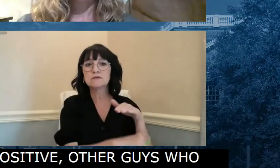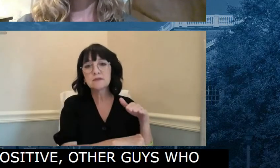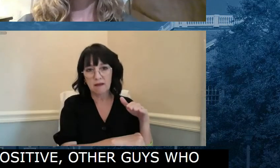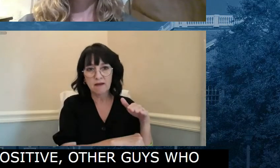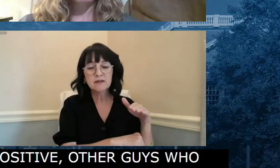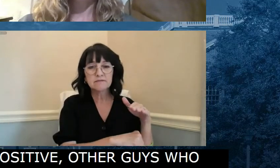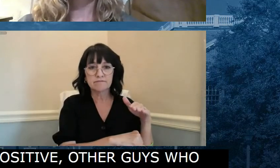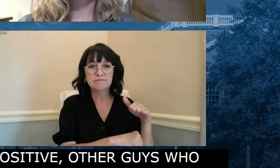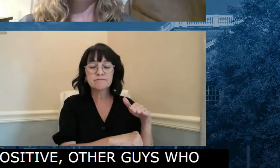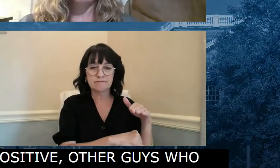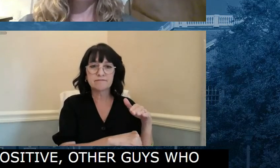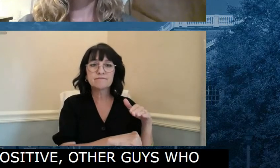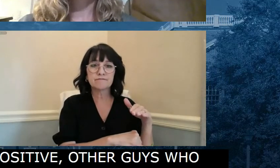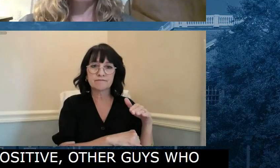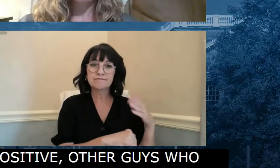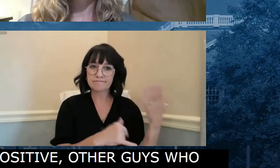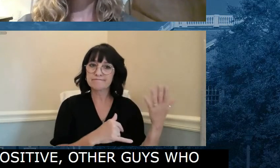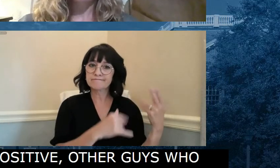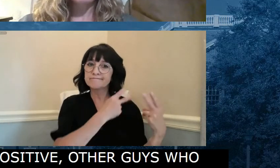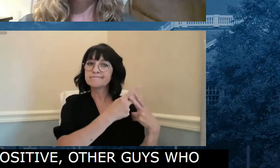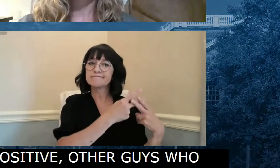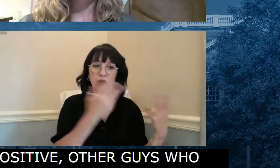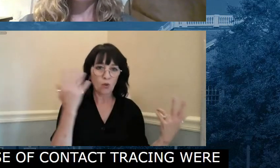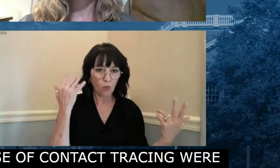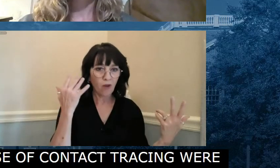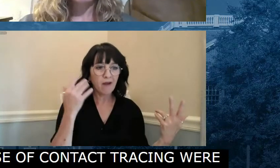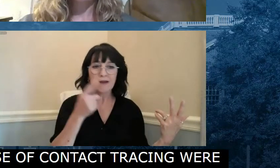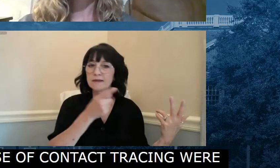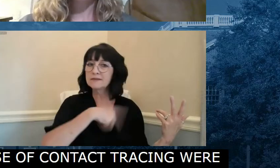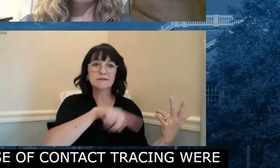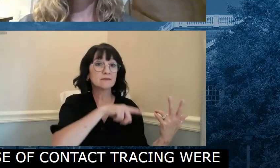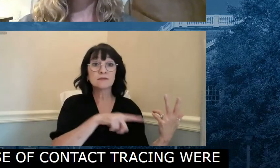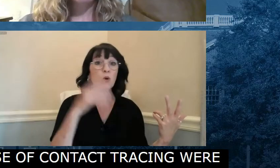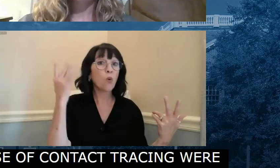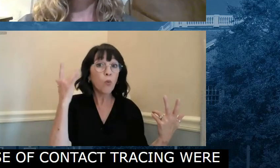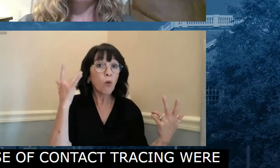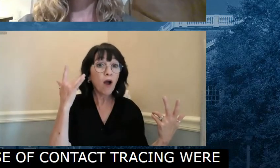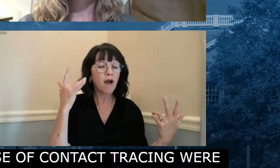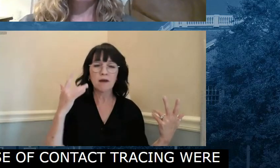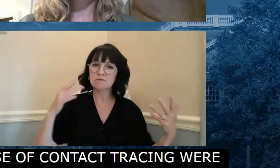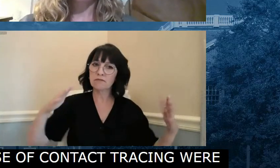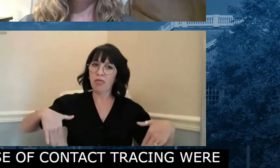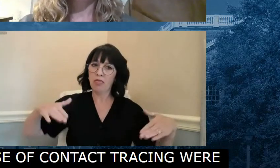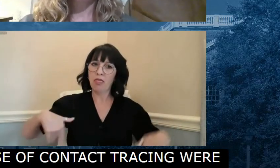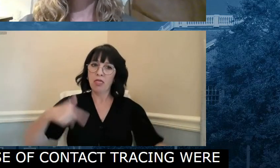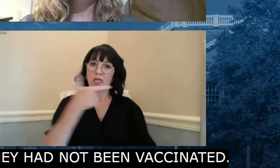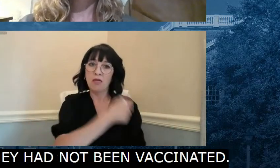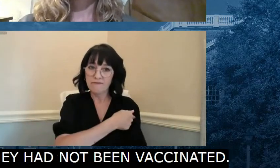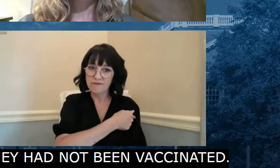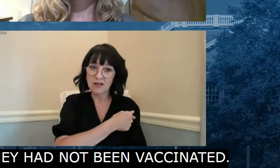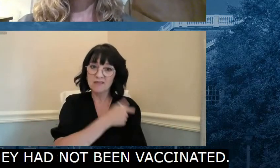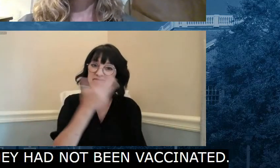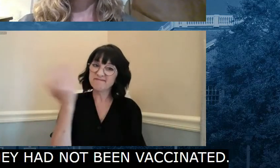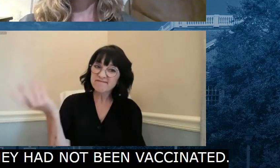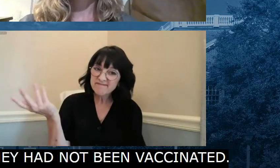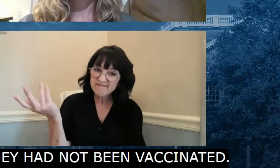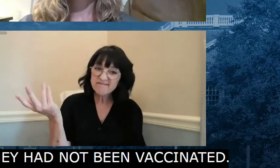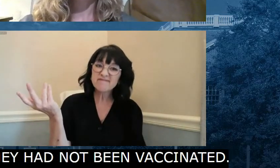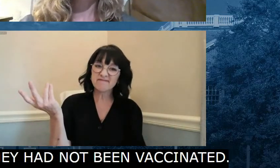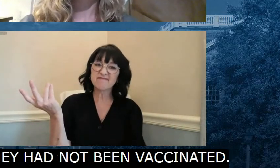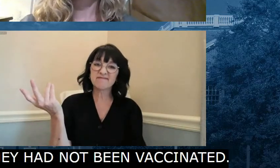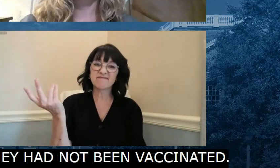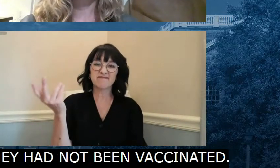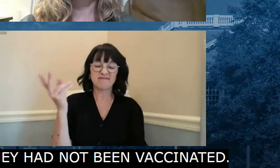were subject to quarantine because they had not been vaccinated. And so we lost a start by our